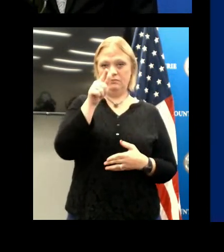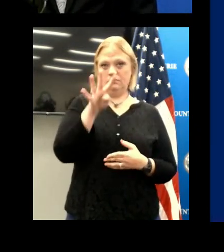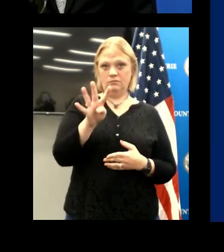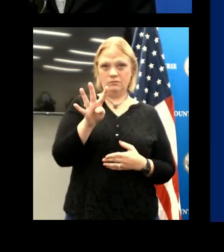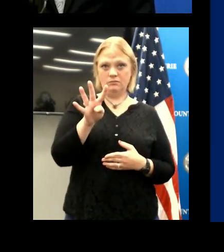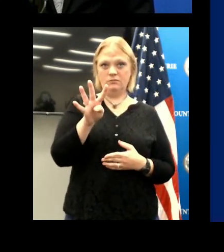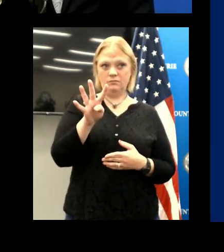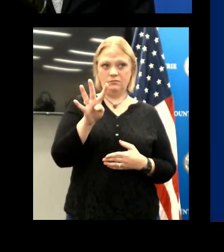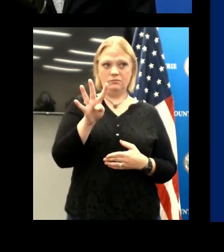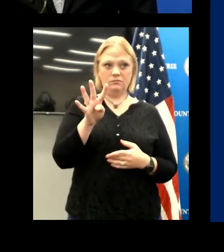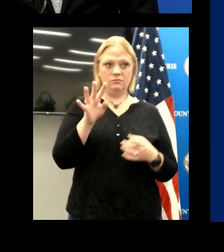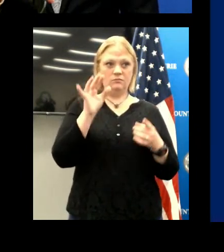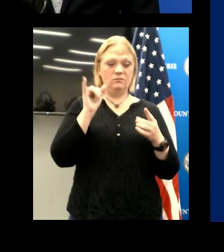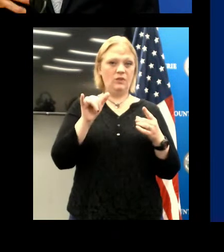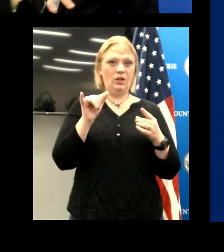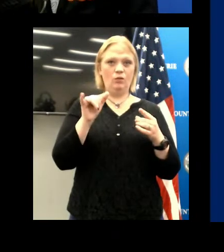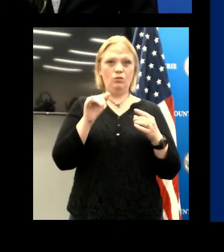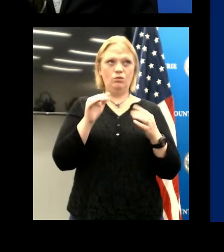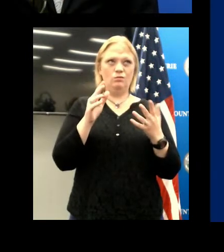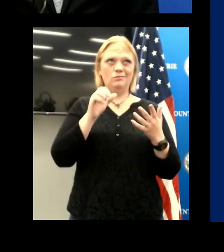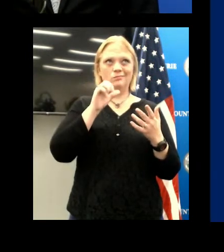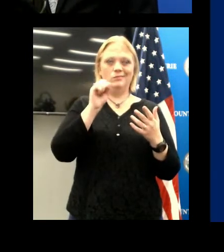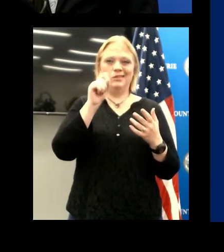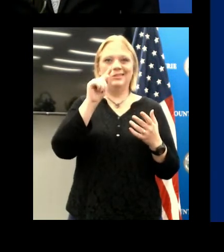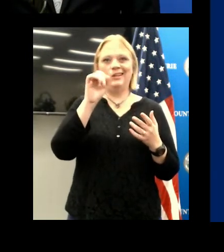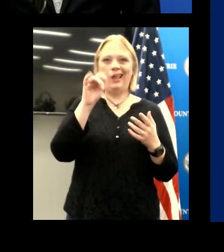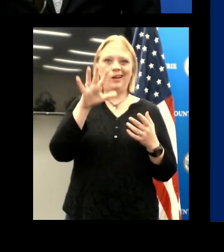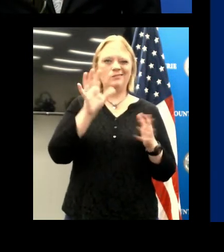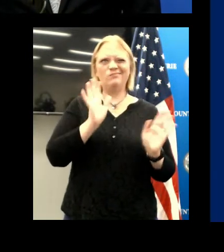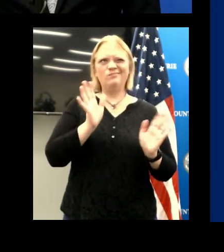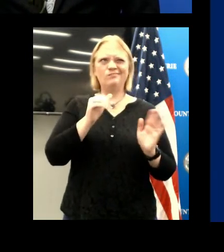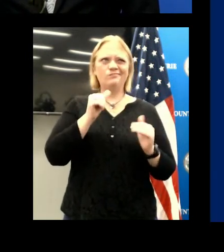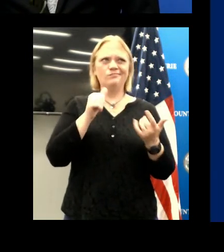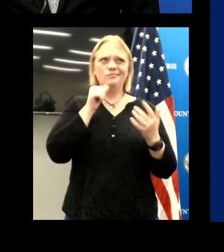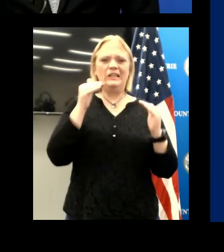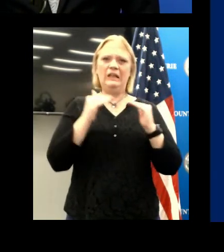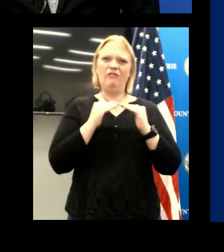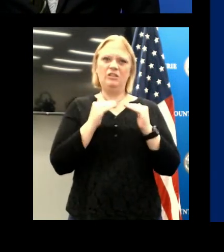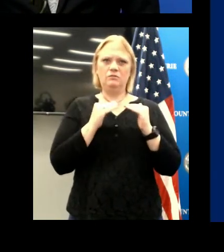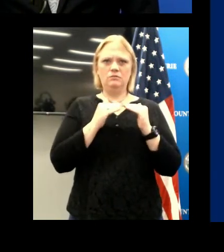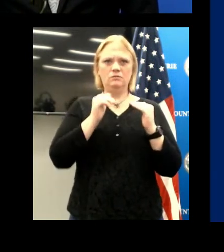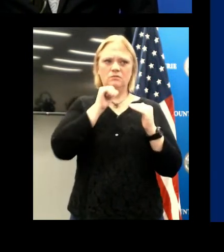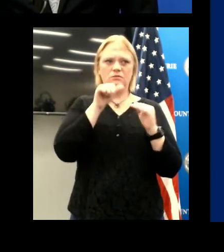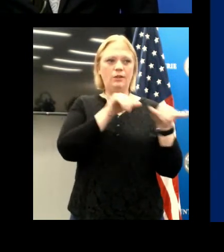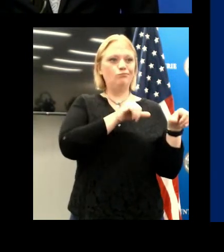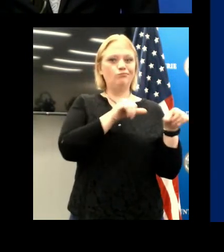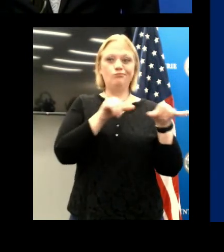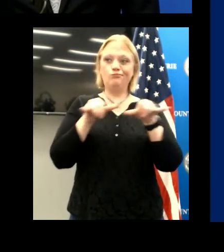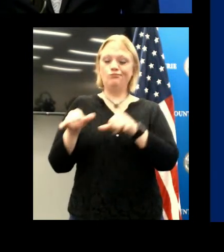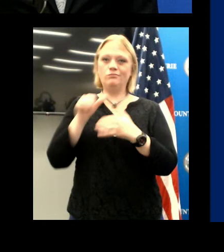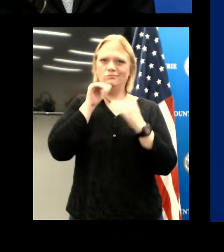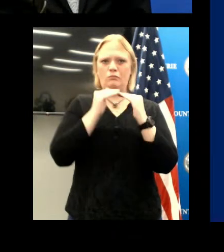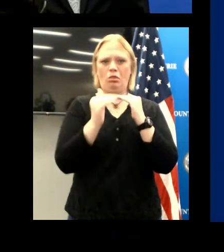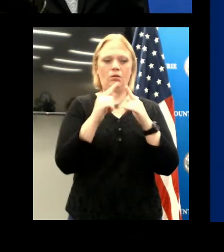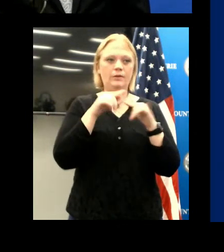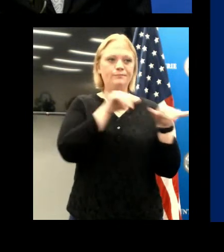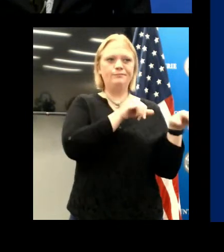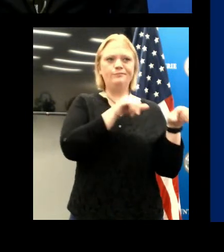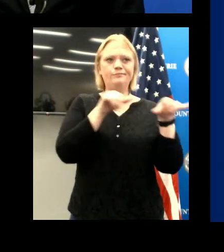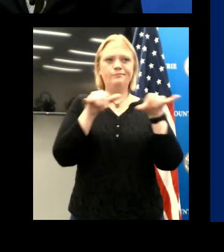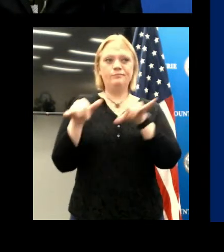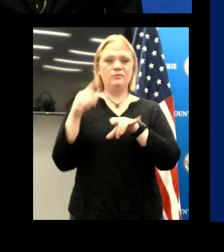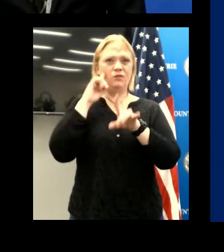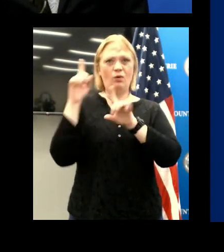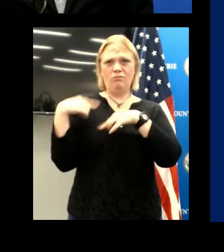was static, and I shouldn't say static, was even among most of these bars that you see on the screen for a long